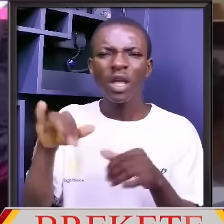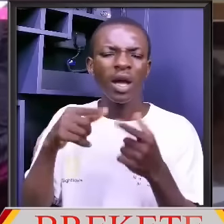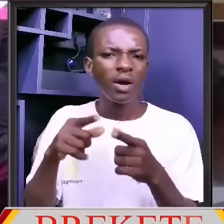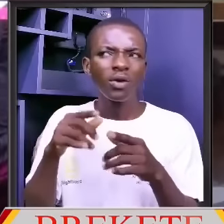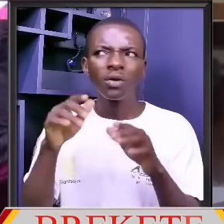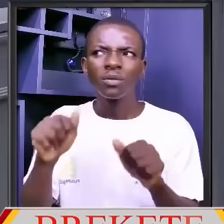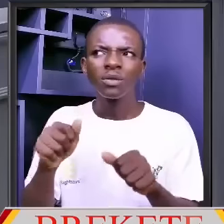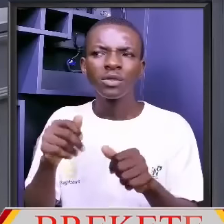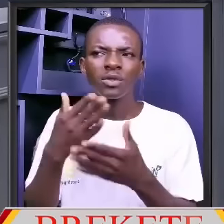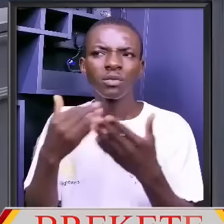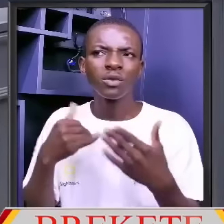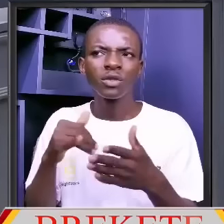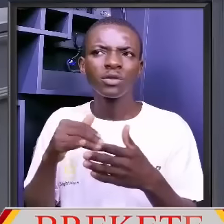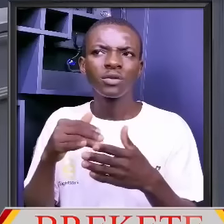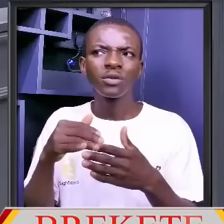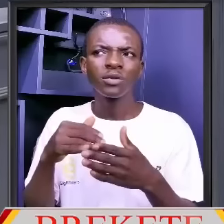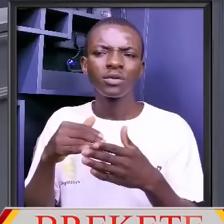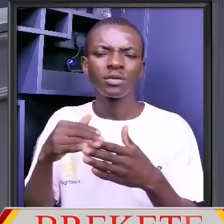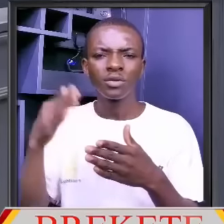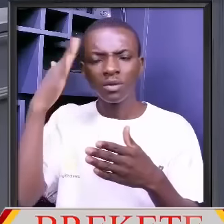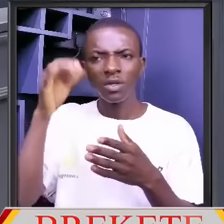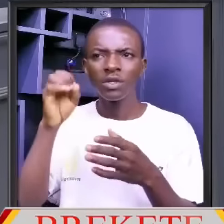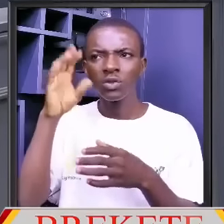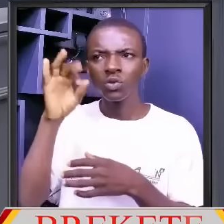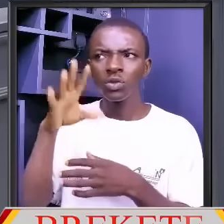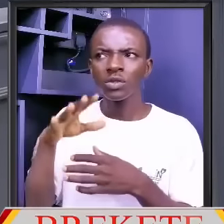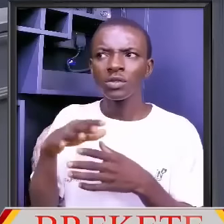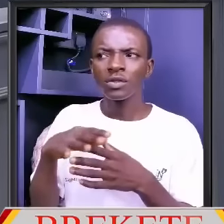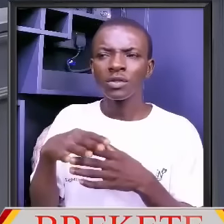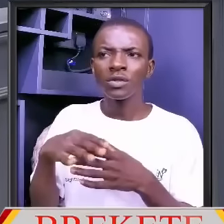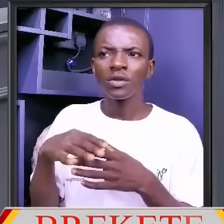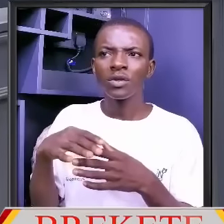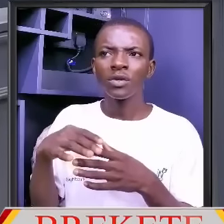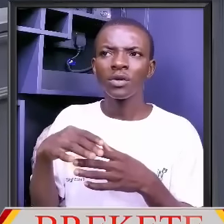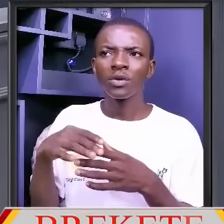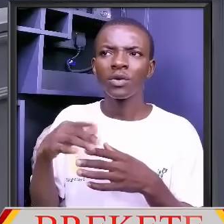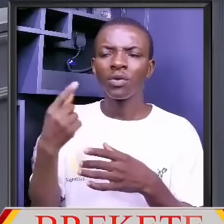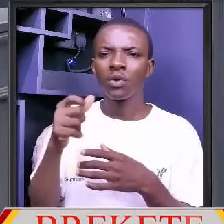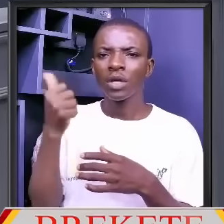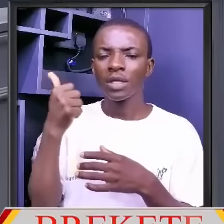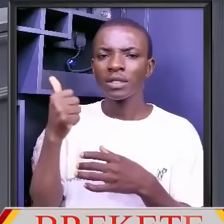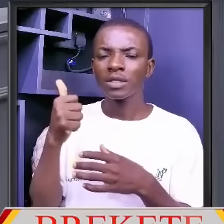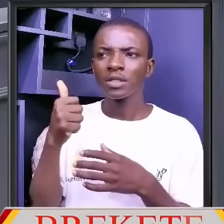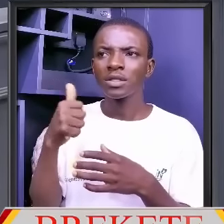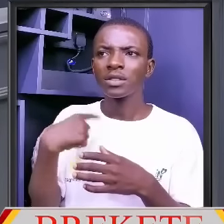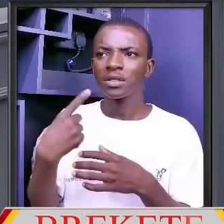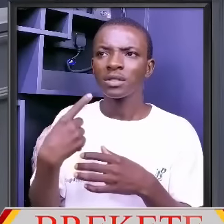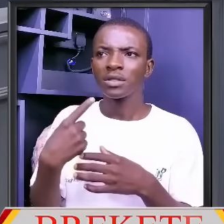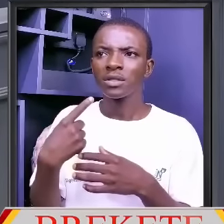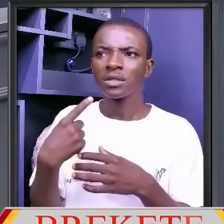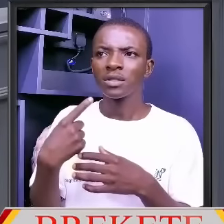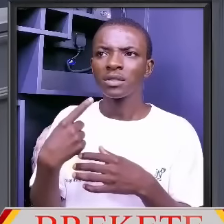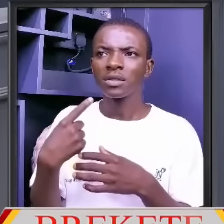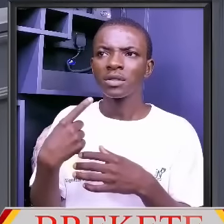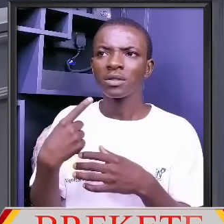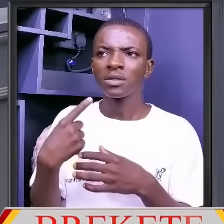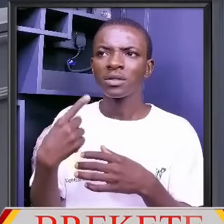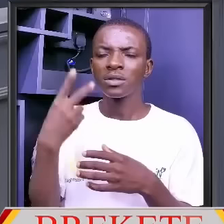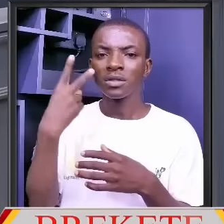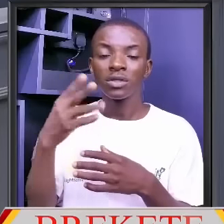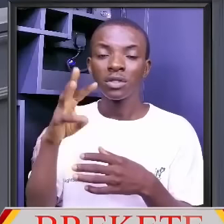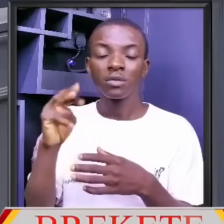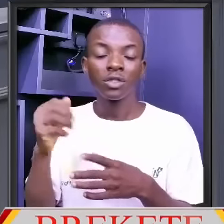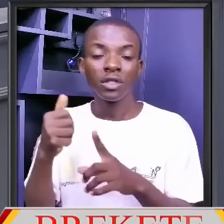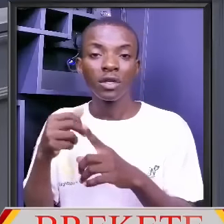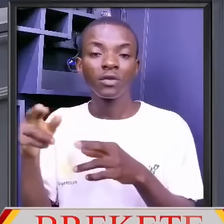how person go tell no if the person I winch? He go, one auntie come tell me, say, if person I winch, he go, they always dream, they see himself